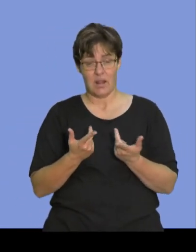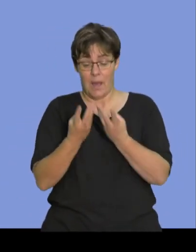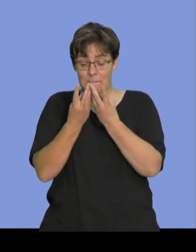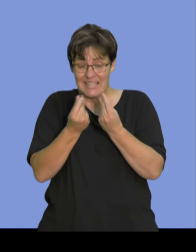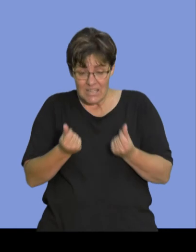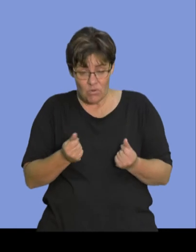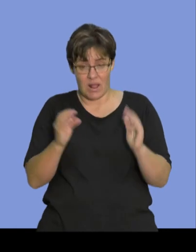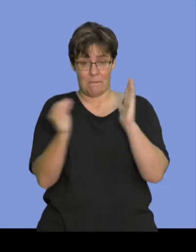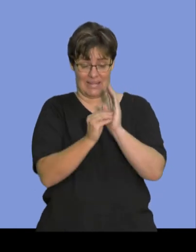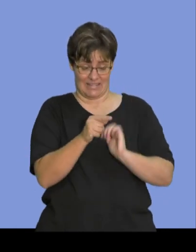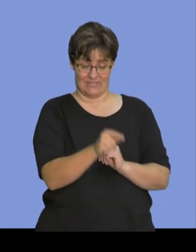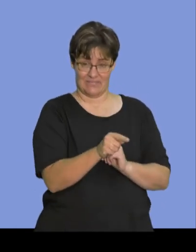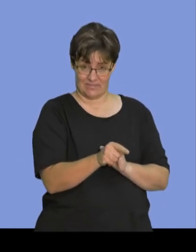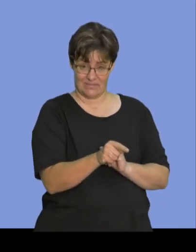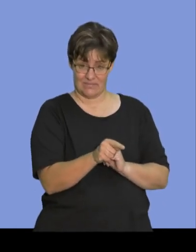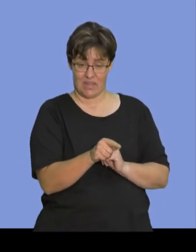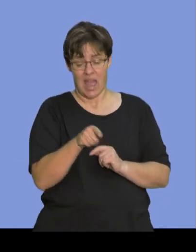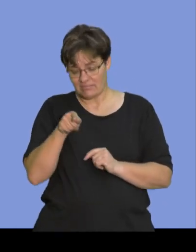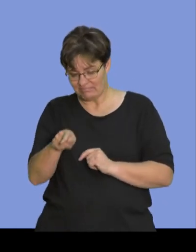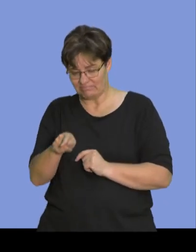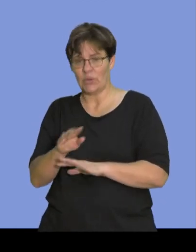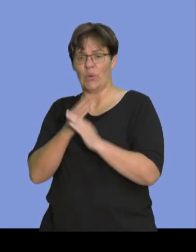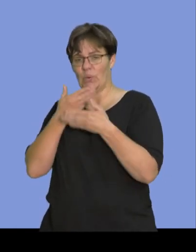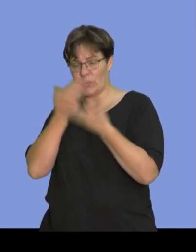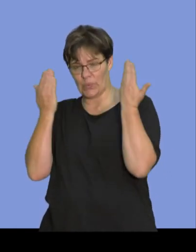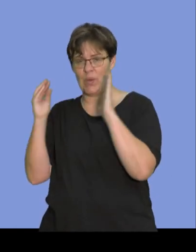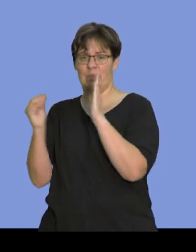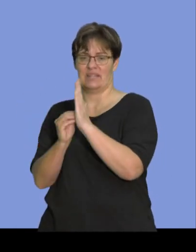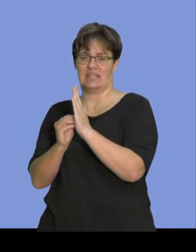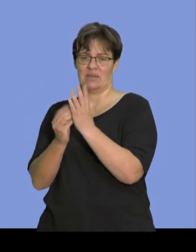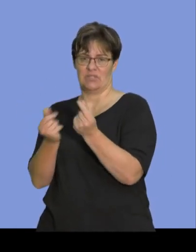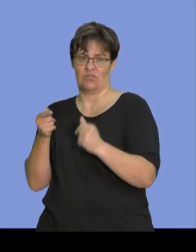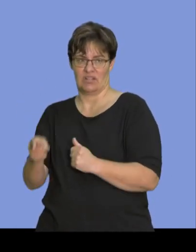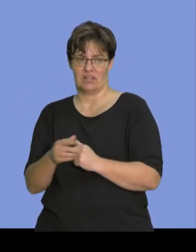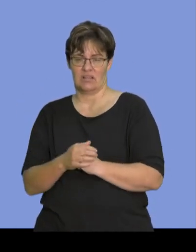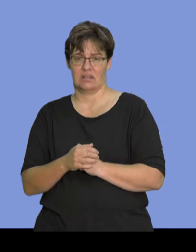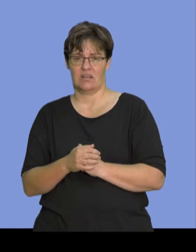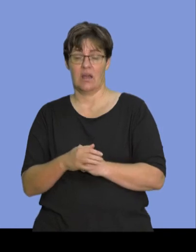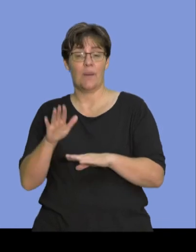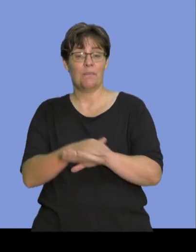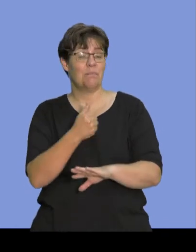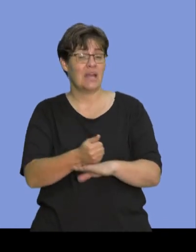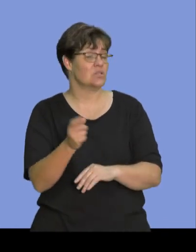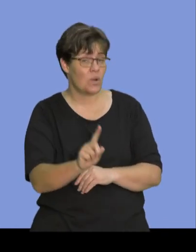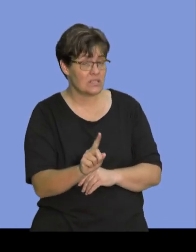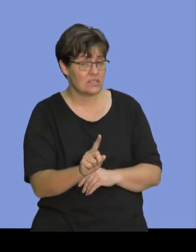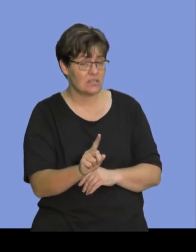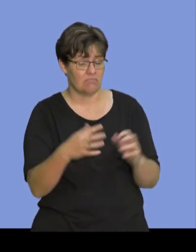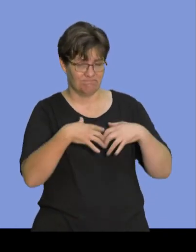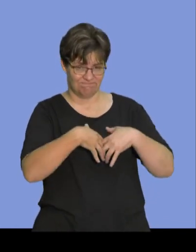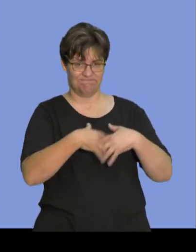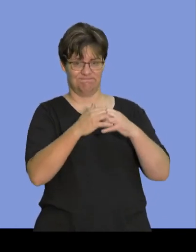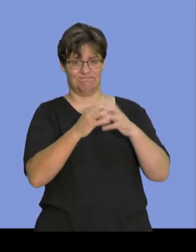We know there are magnetic materials, okay, and non-magnetic materials based on the physical properties. And this is based